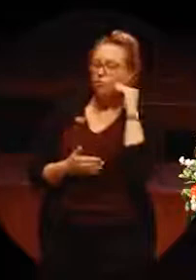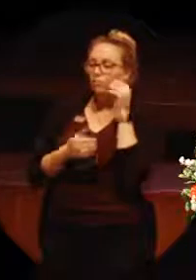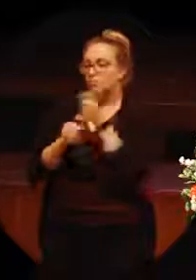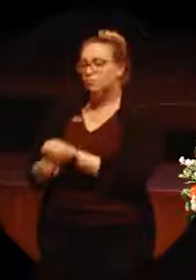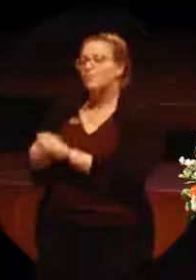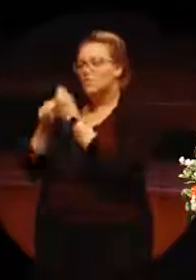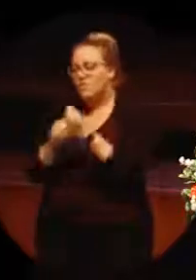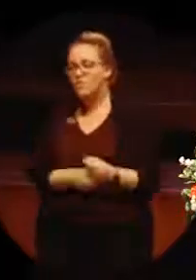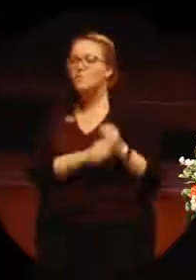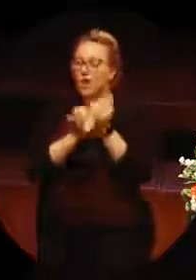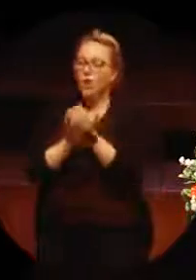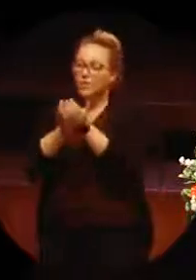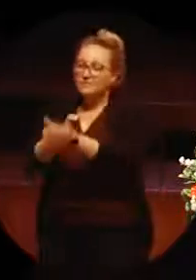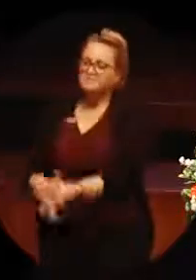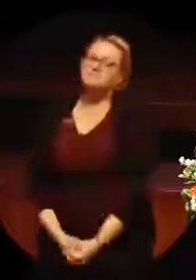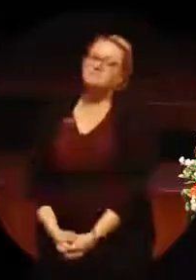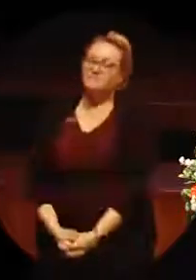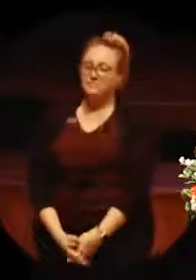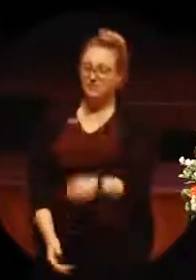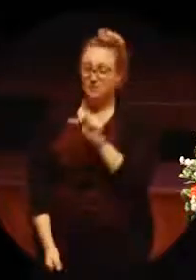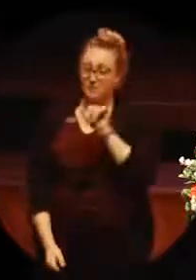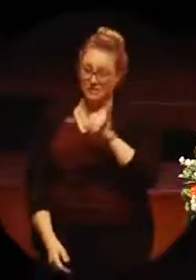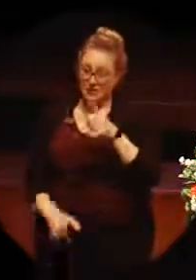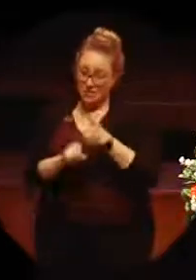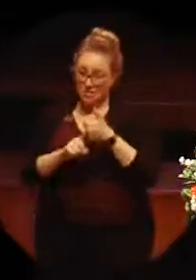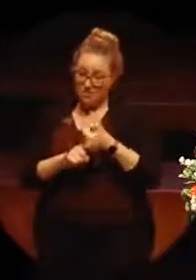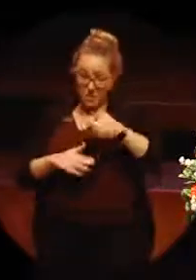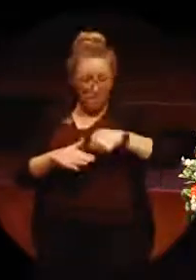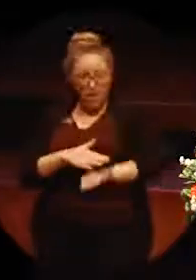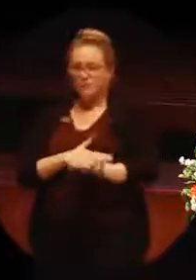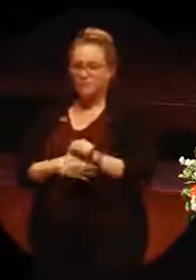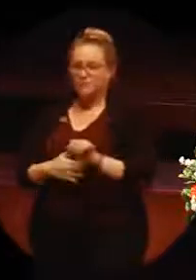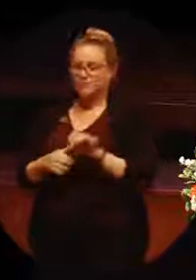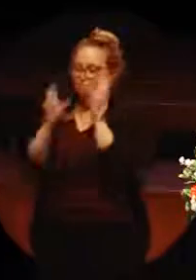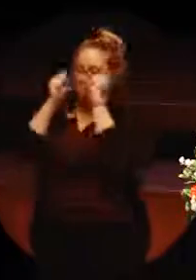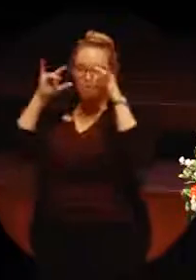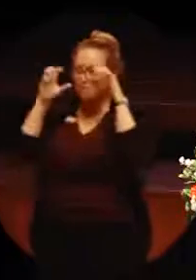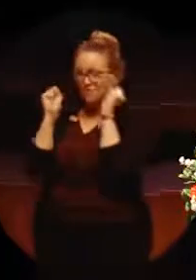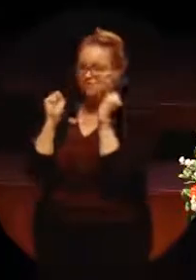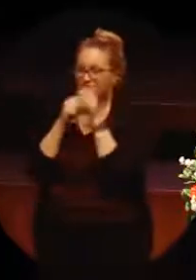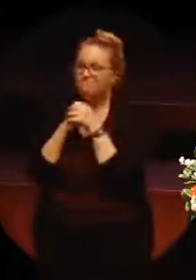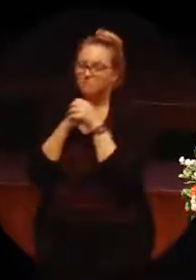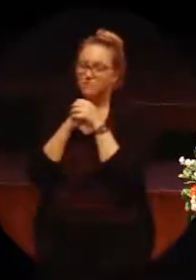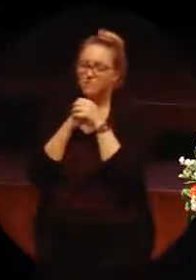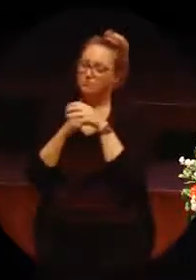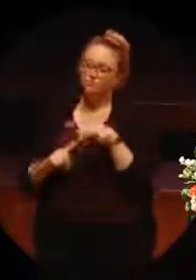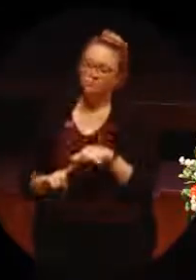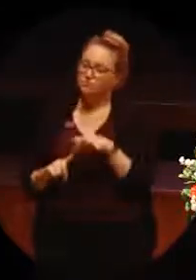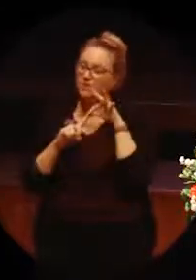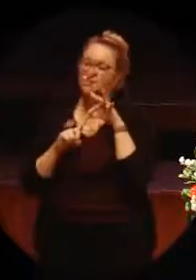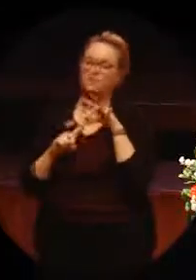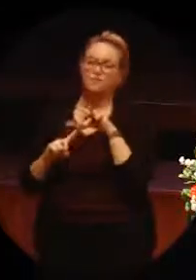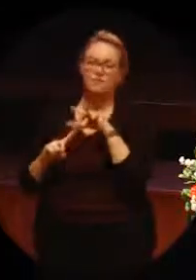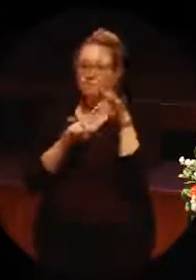house. So Ty's birth was very auspicious, and he was definitely a